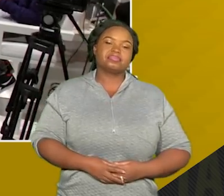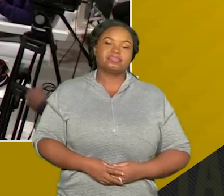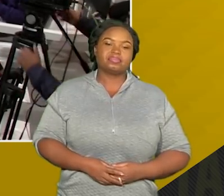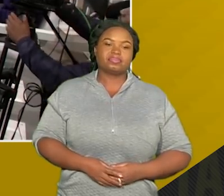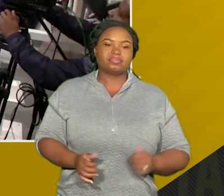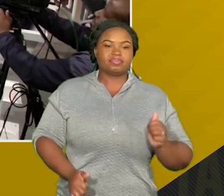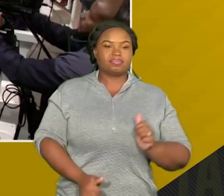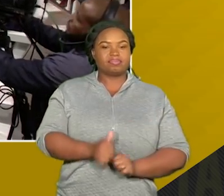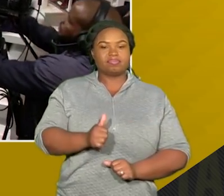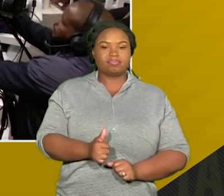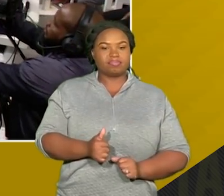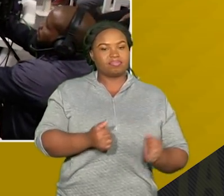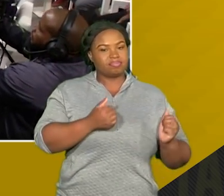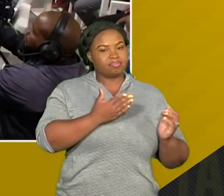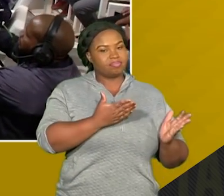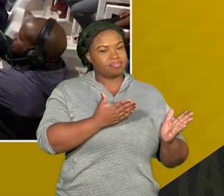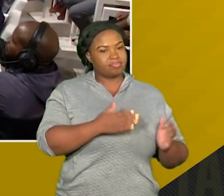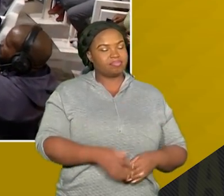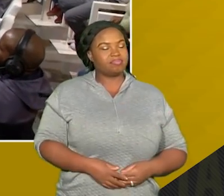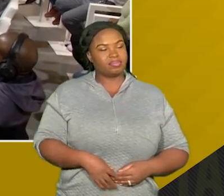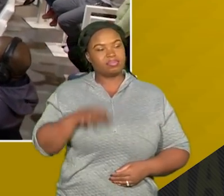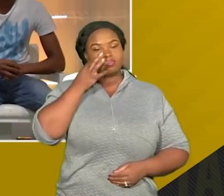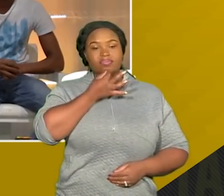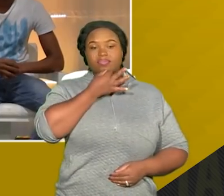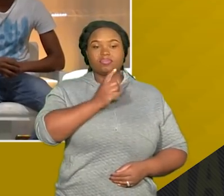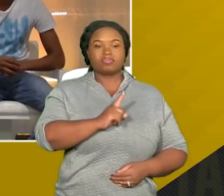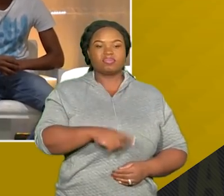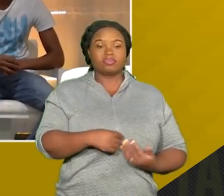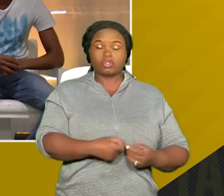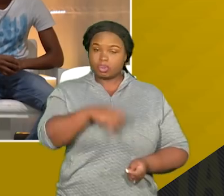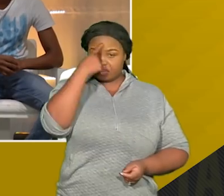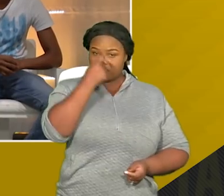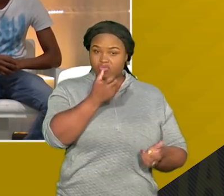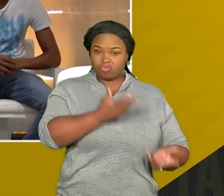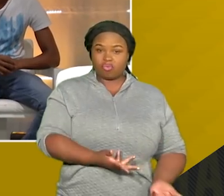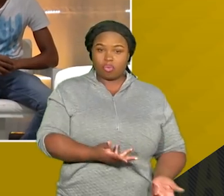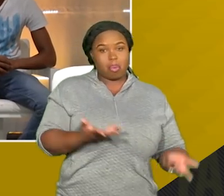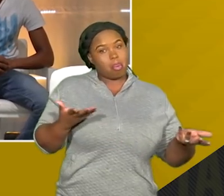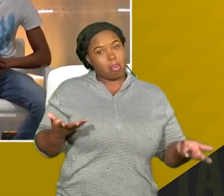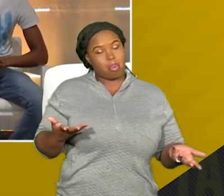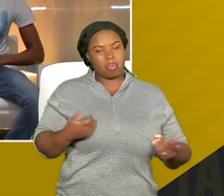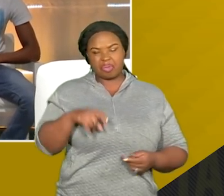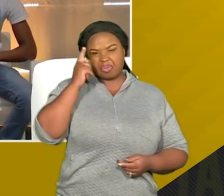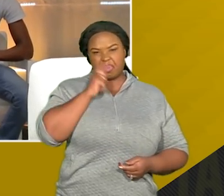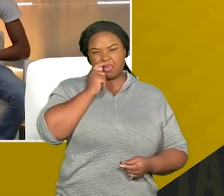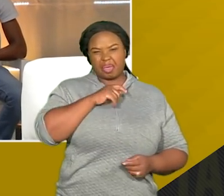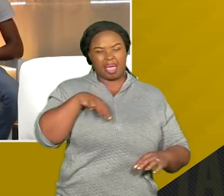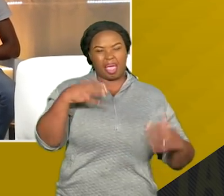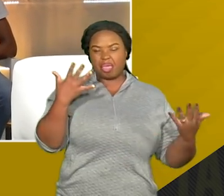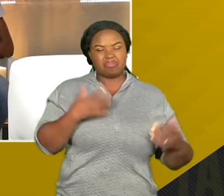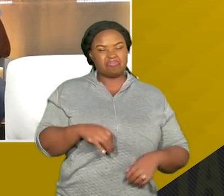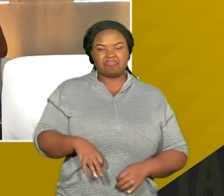asiqale ohlangothini lakho Nicolette sizo ukuthi abantu bathini about indaba yokuthakatha bayikholela ukuthi into ekhona or yinto nje isekhanda